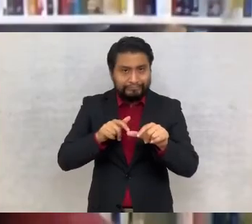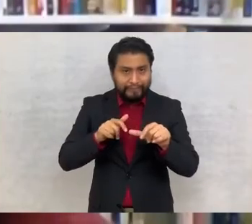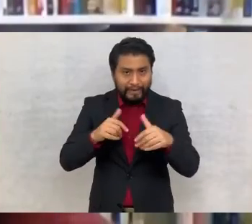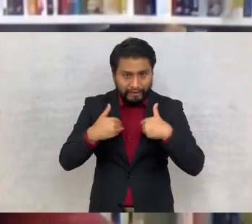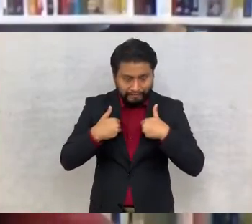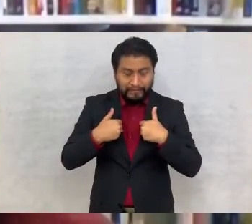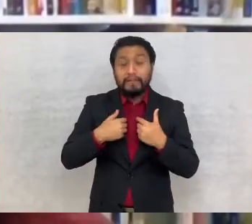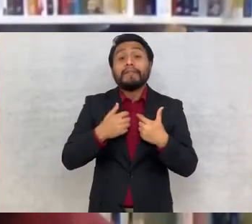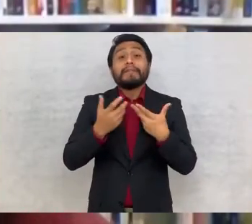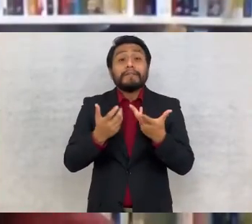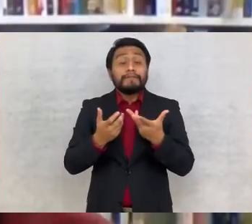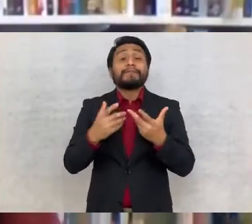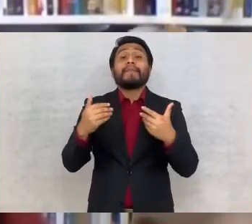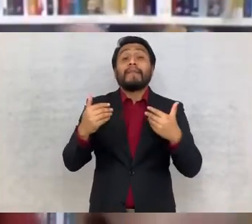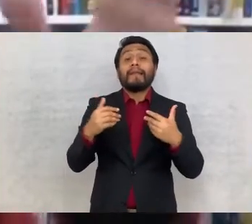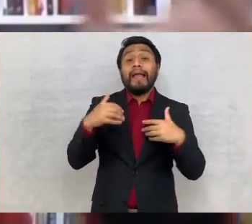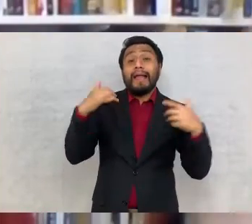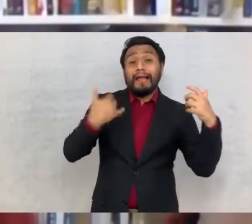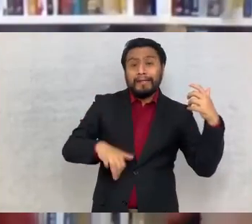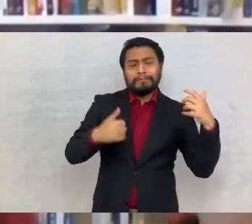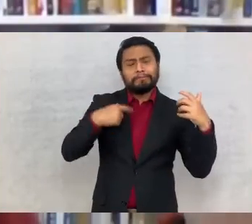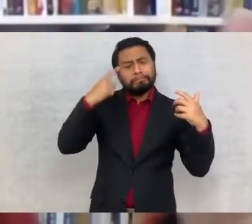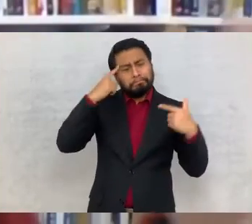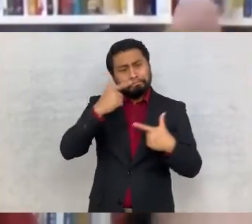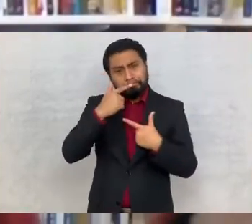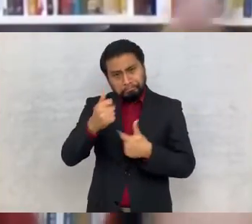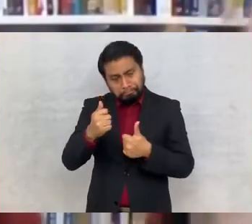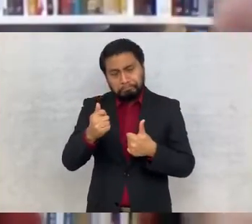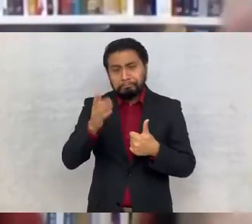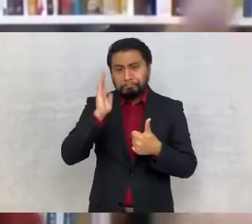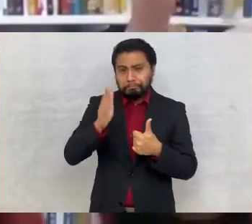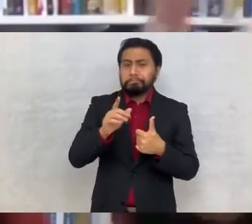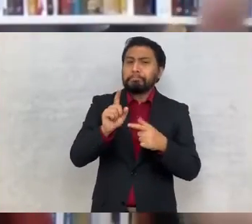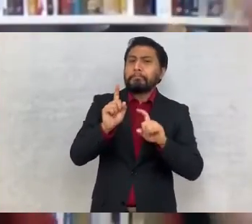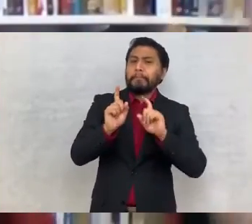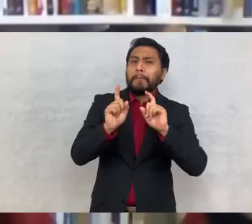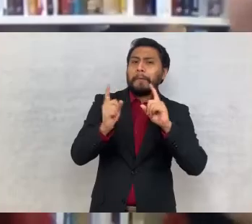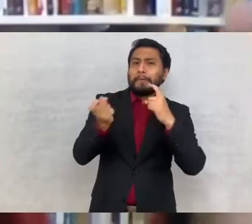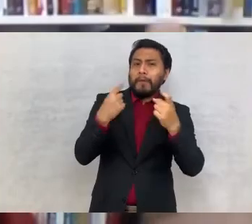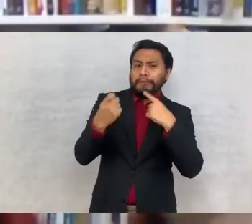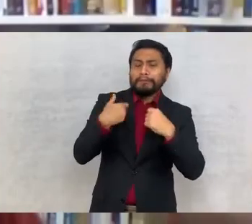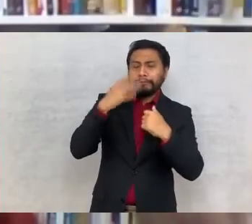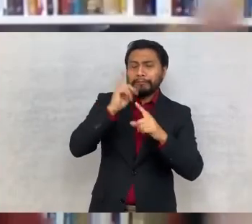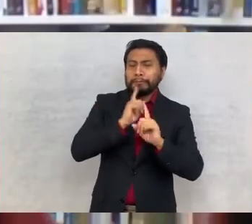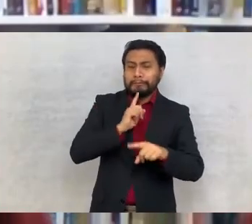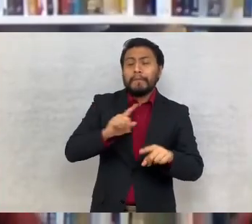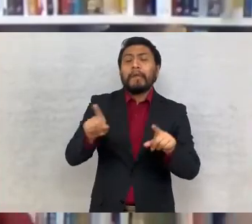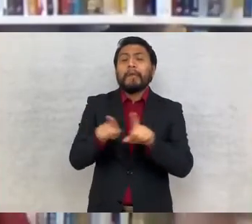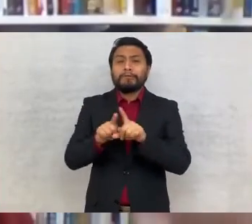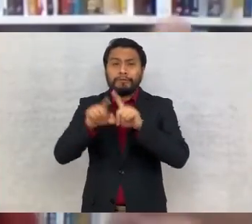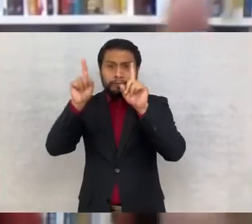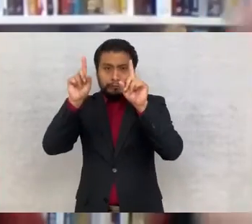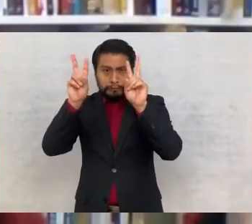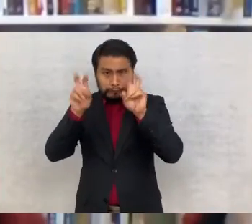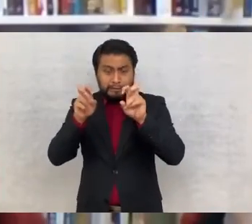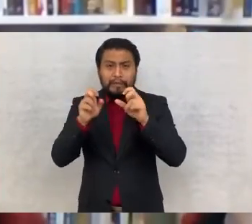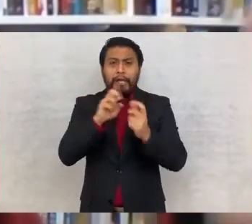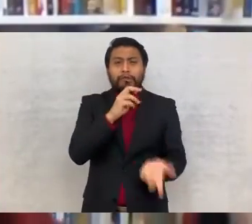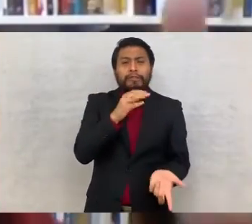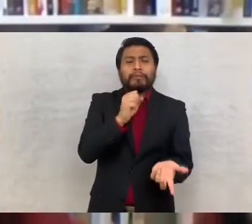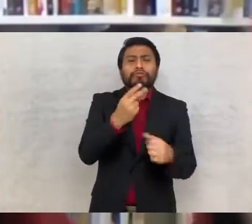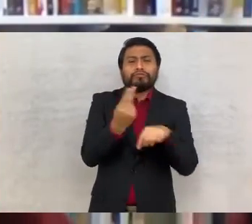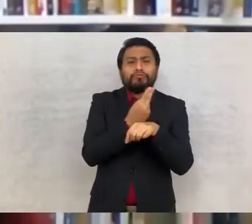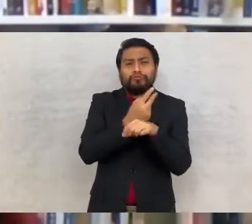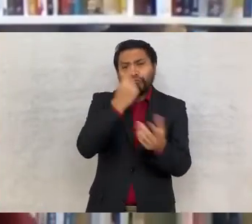Nazism. Focusing then on the Argentine case, what I'm interested in raising and answering the question in the title a bit is